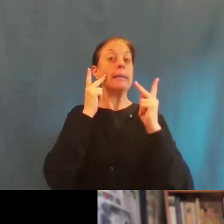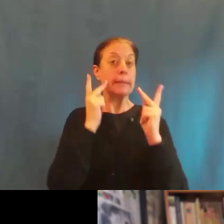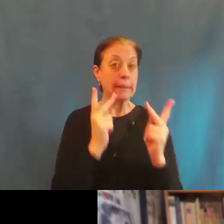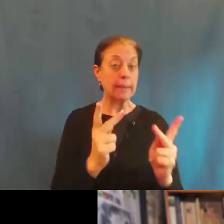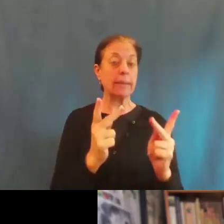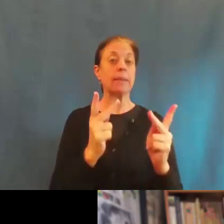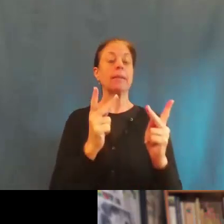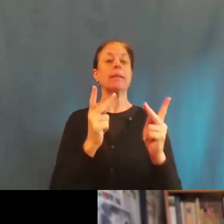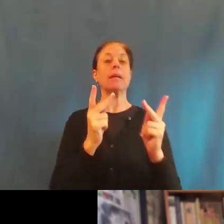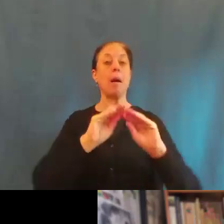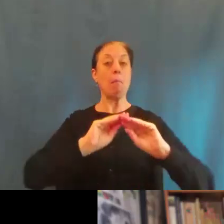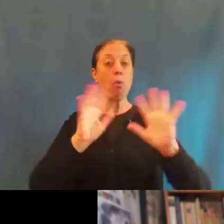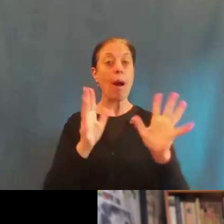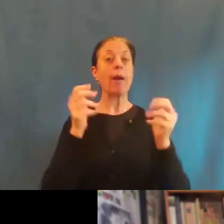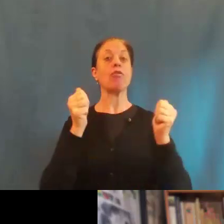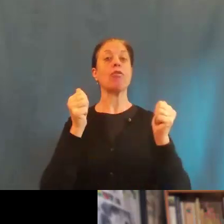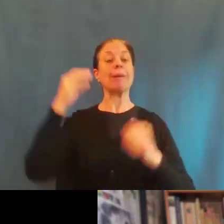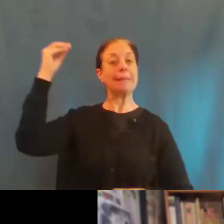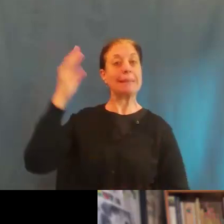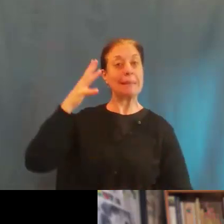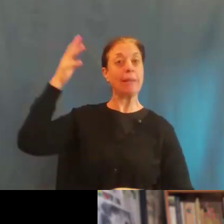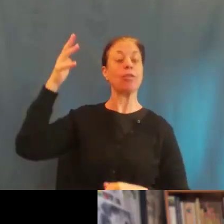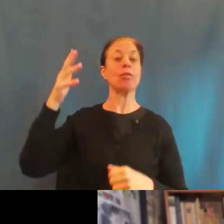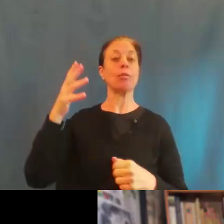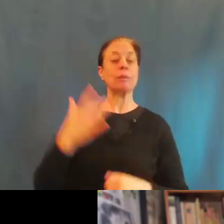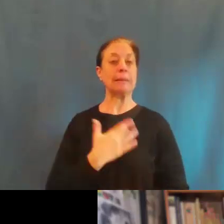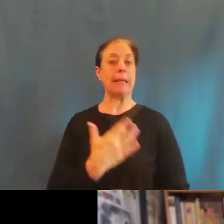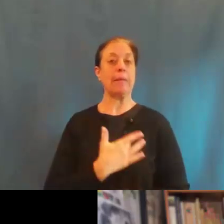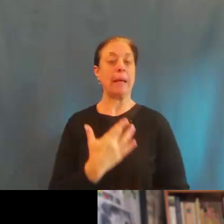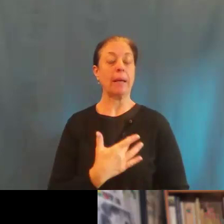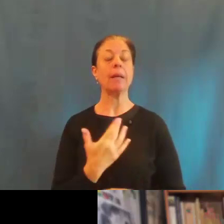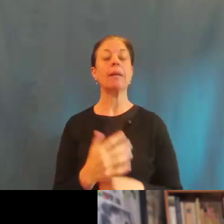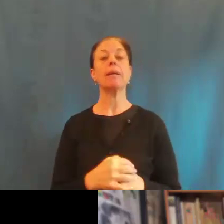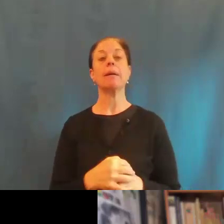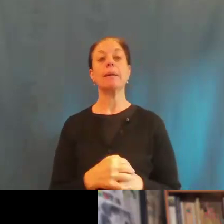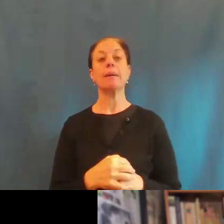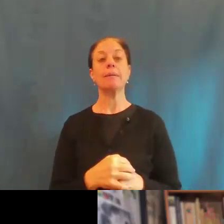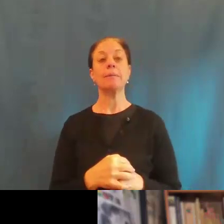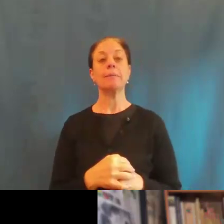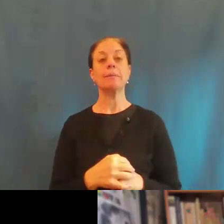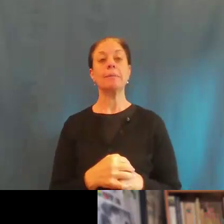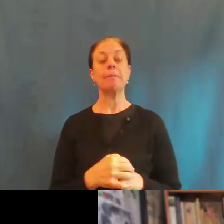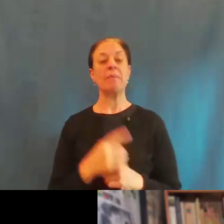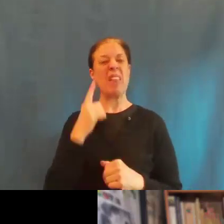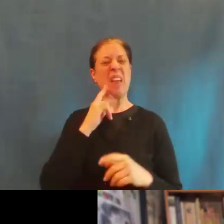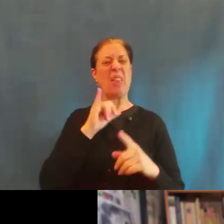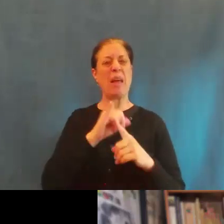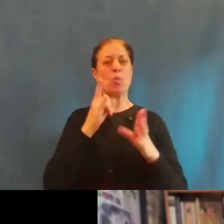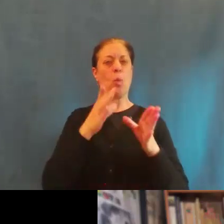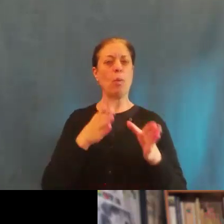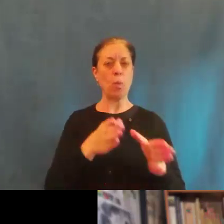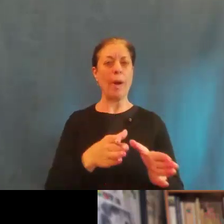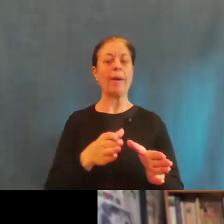is like a sunny or brighter state of being. And I think that's one